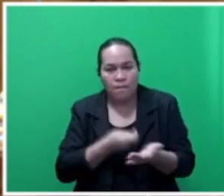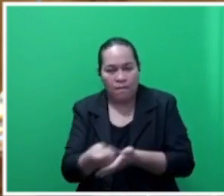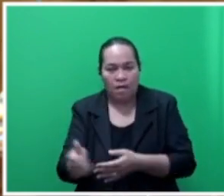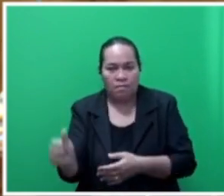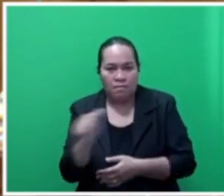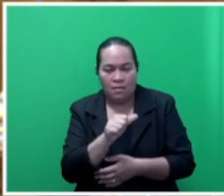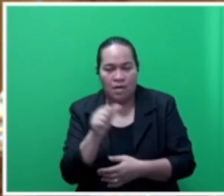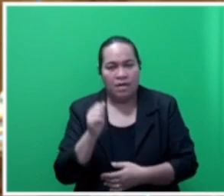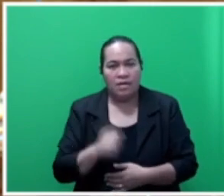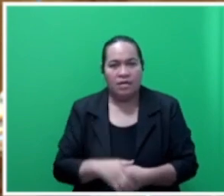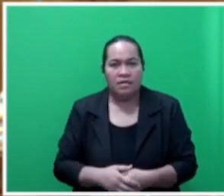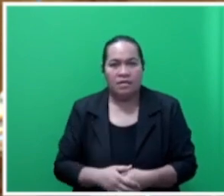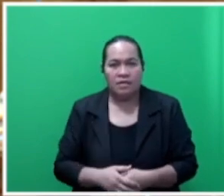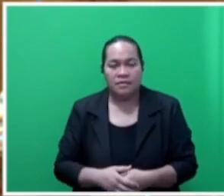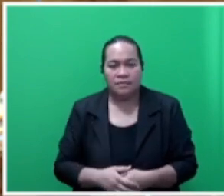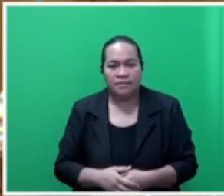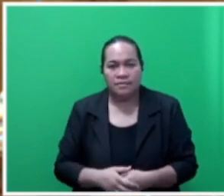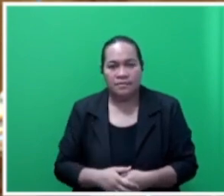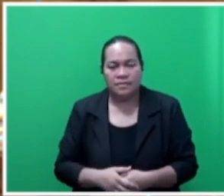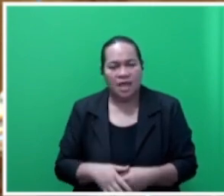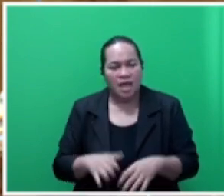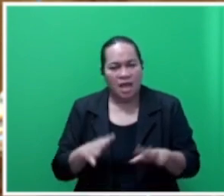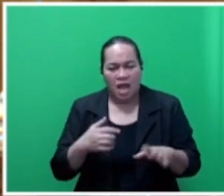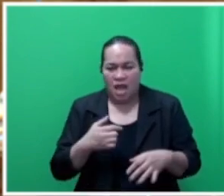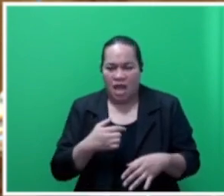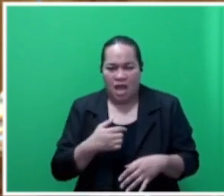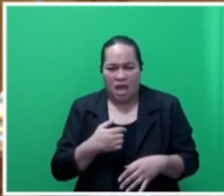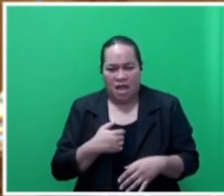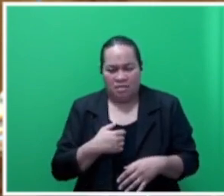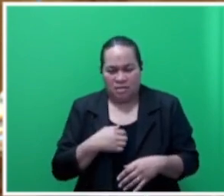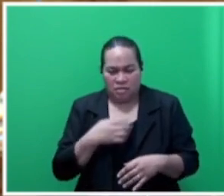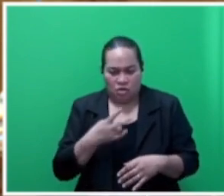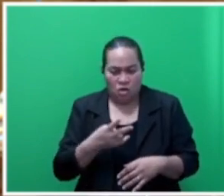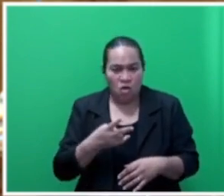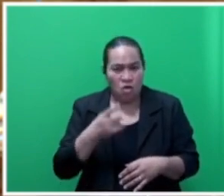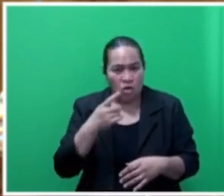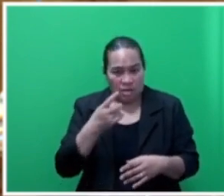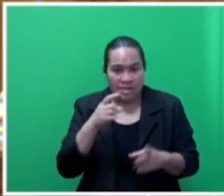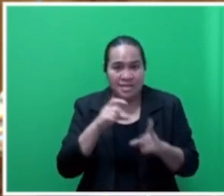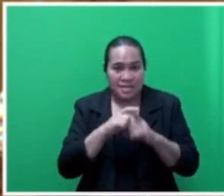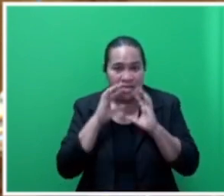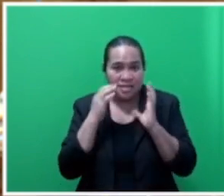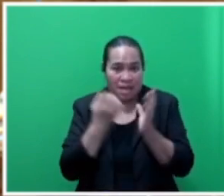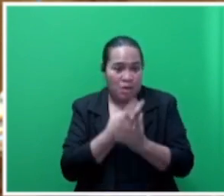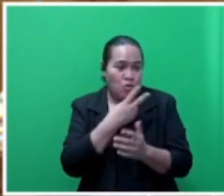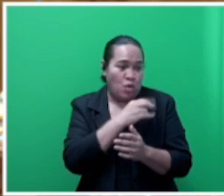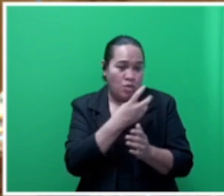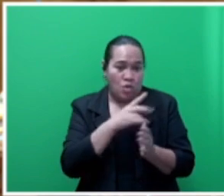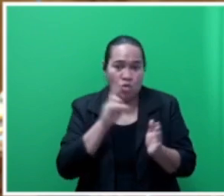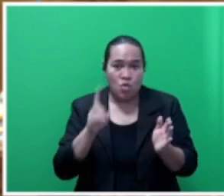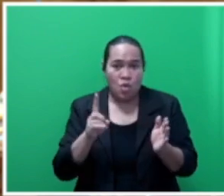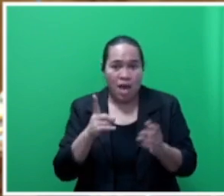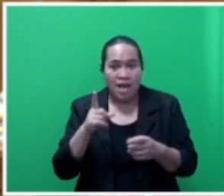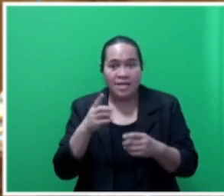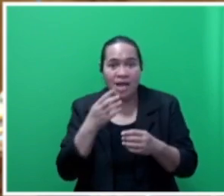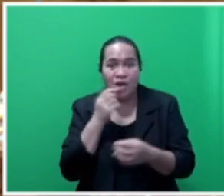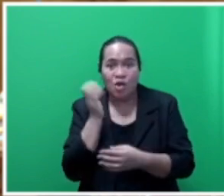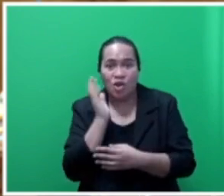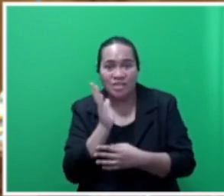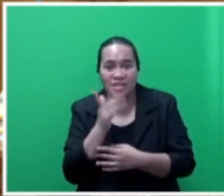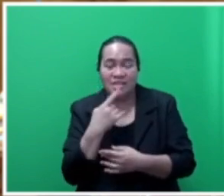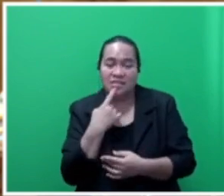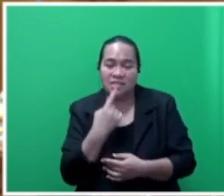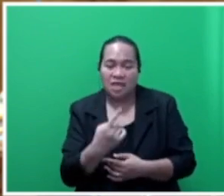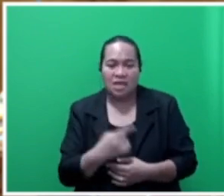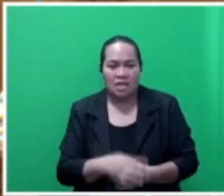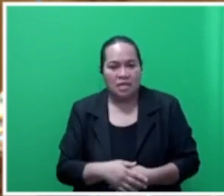process. Sir, the IMF in its December 2021 consultation statement has stated about